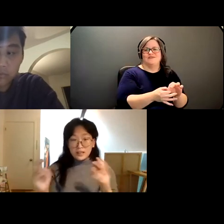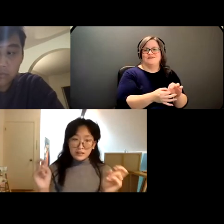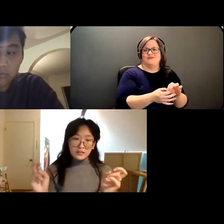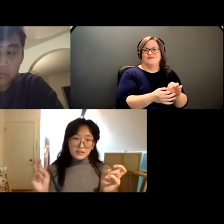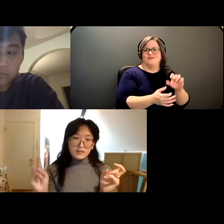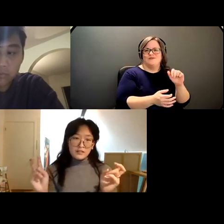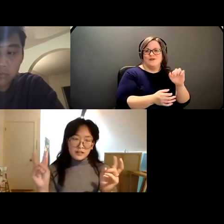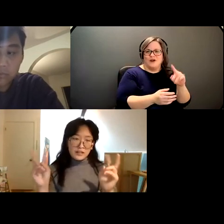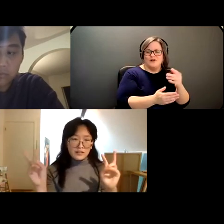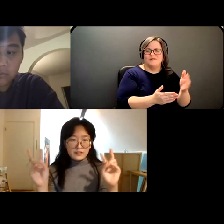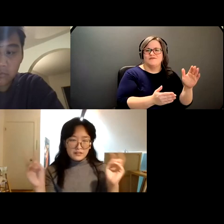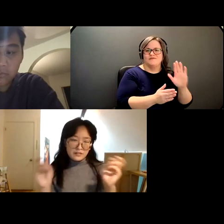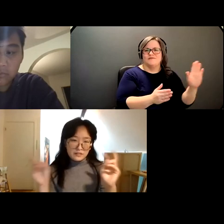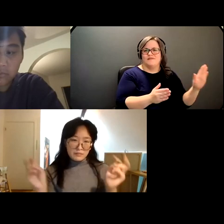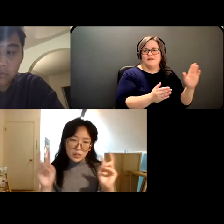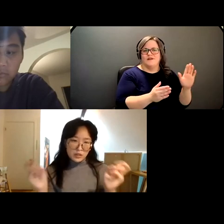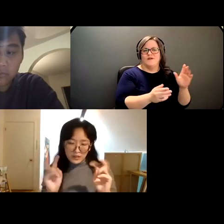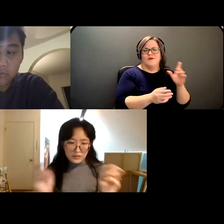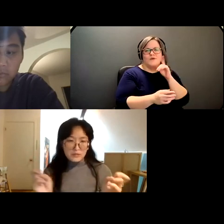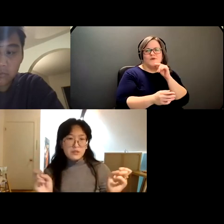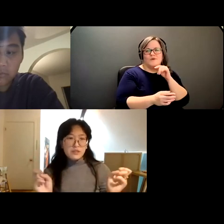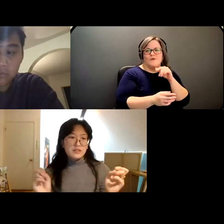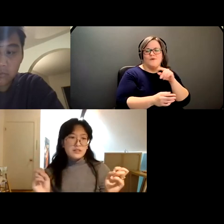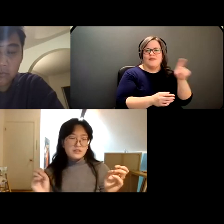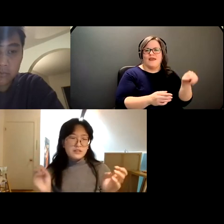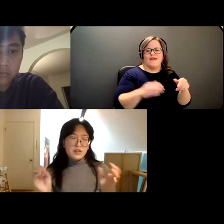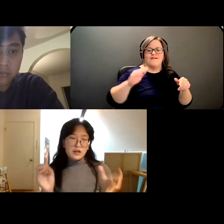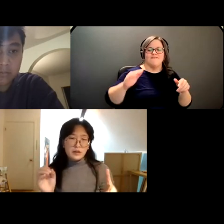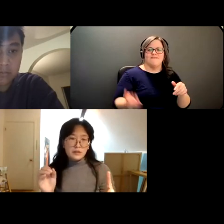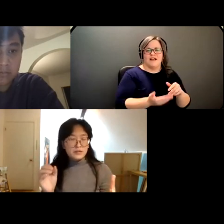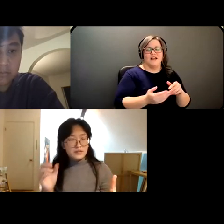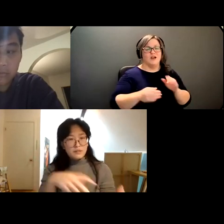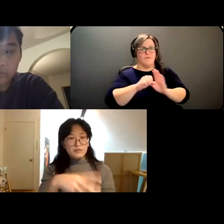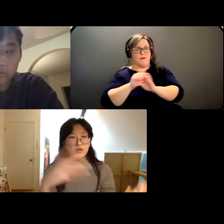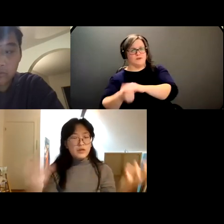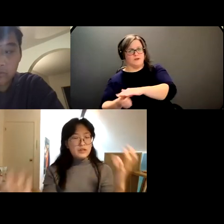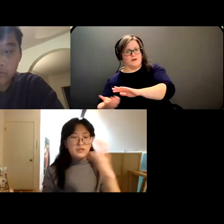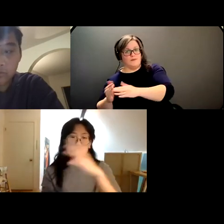inviting in like marginalized communities. It's not about